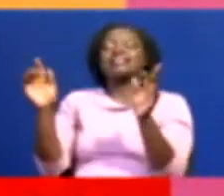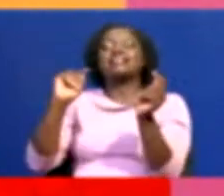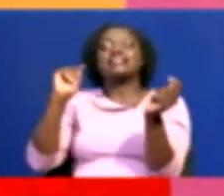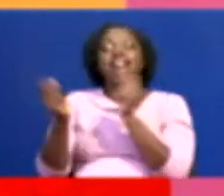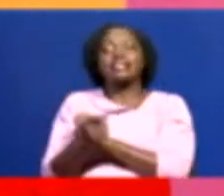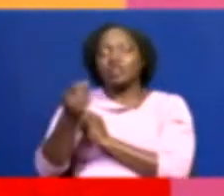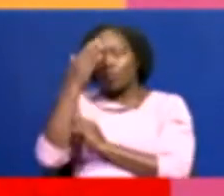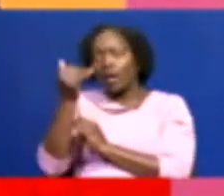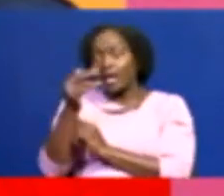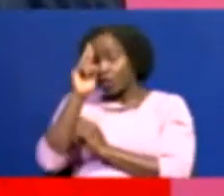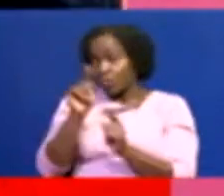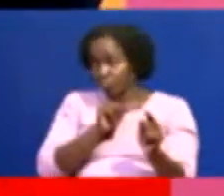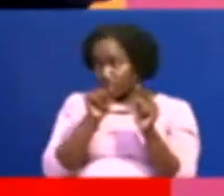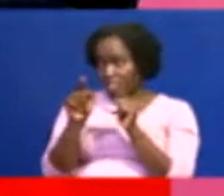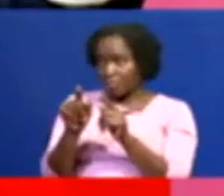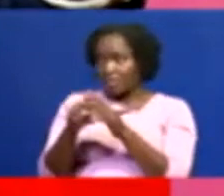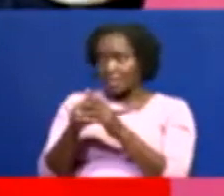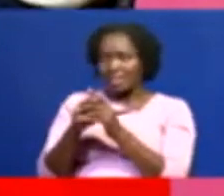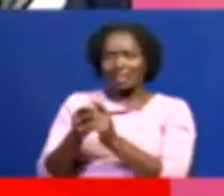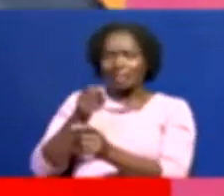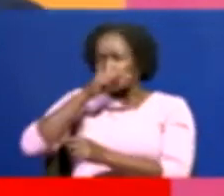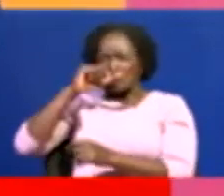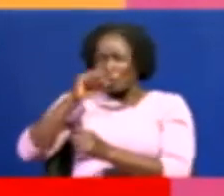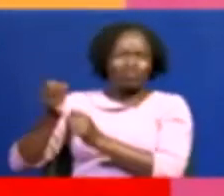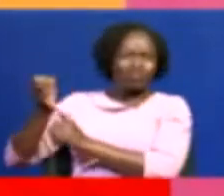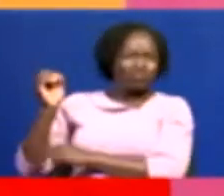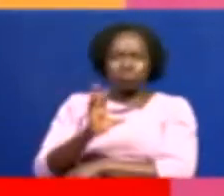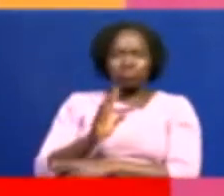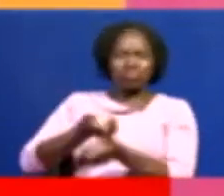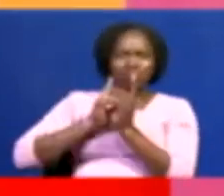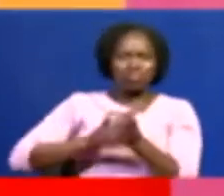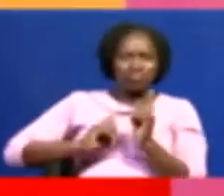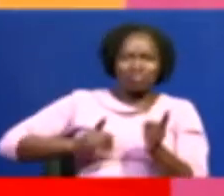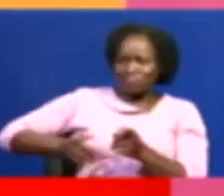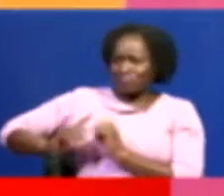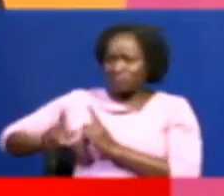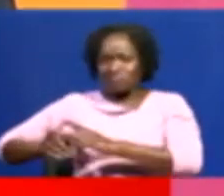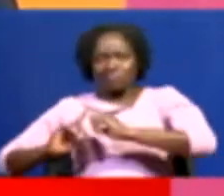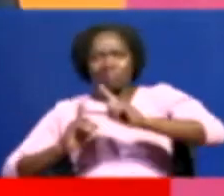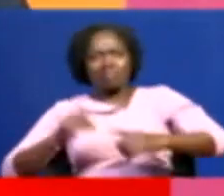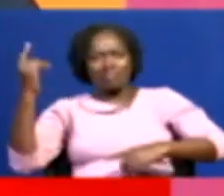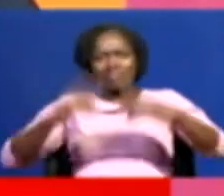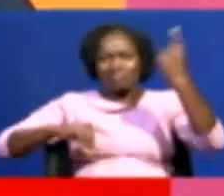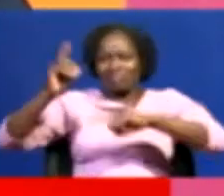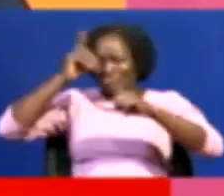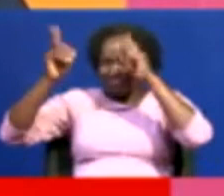because immediately the police come in, they start throwing tear gas, they start running all over and hitting people. And